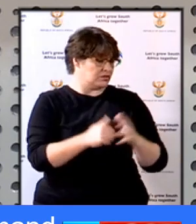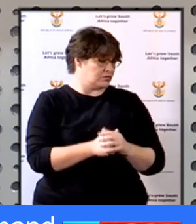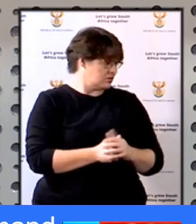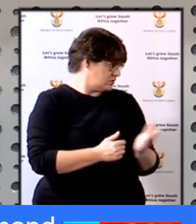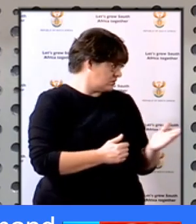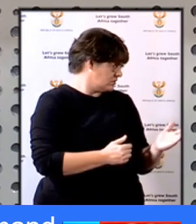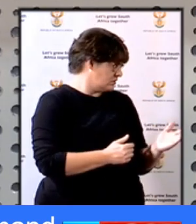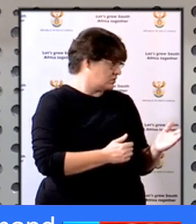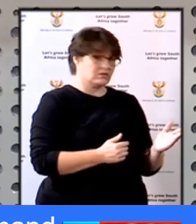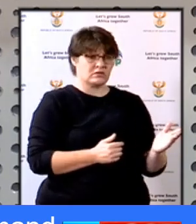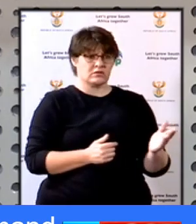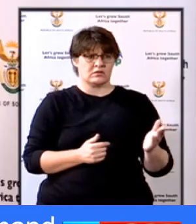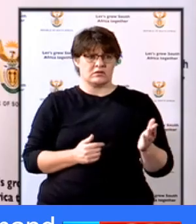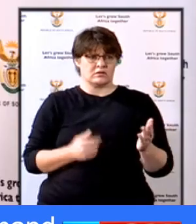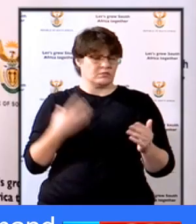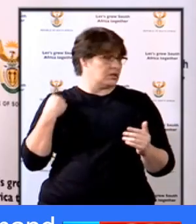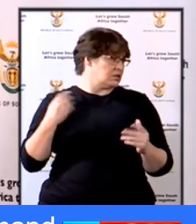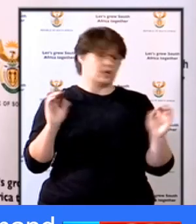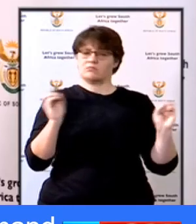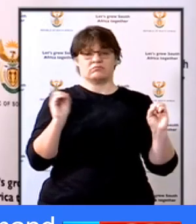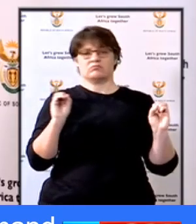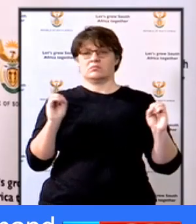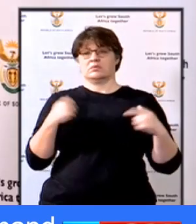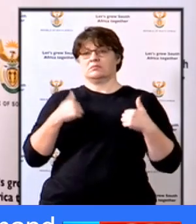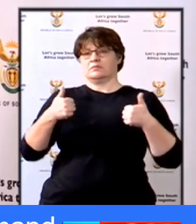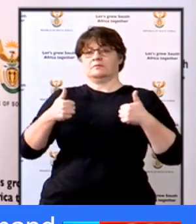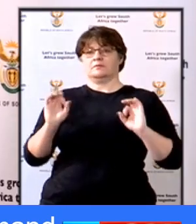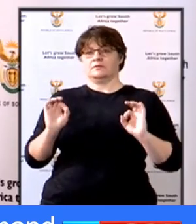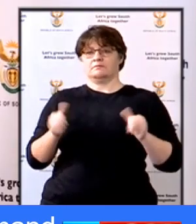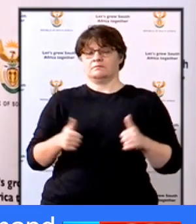Thank you. Minister Lamol, you are good.